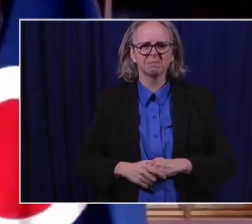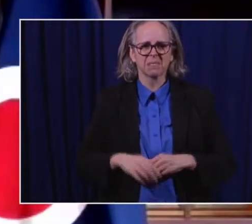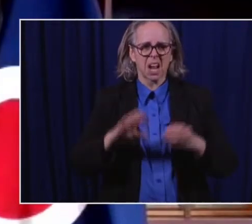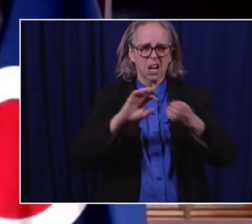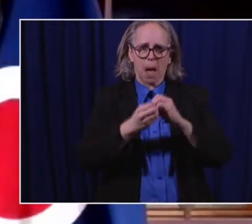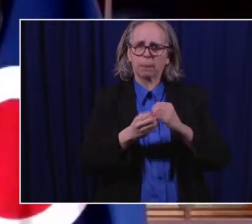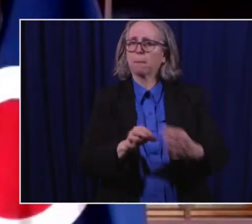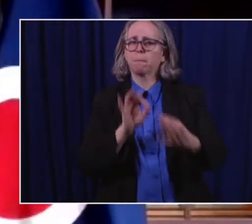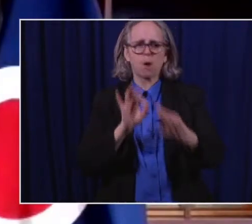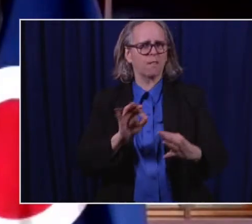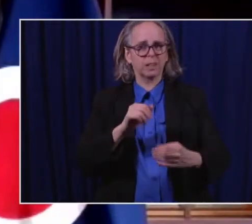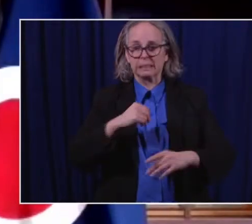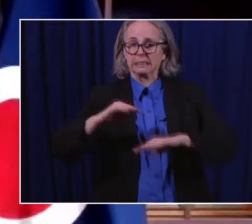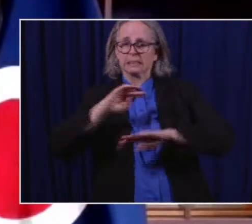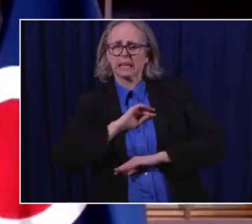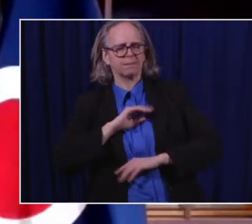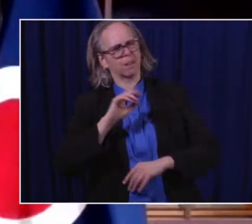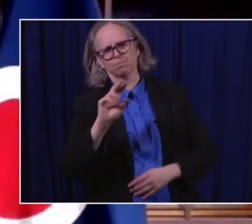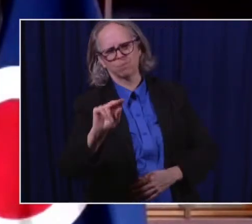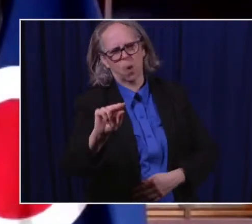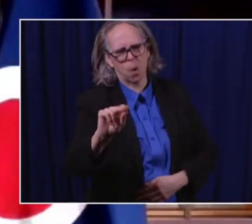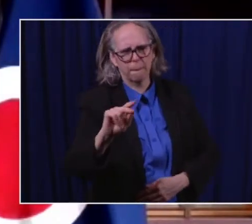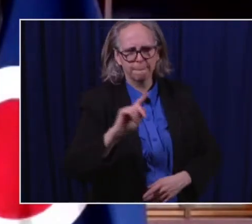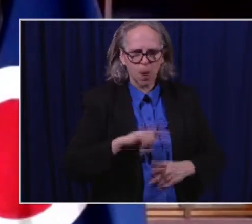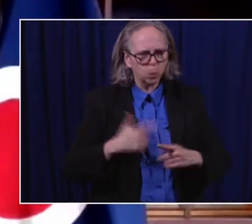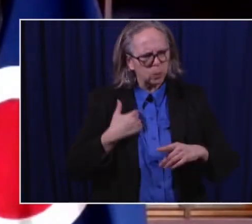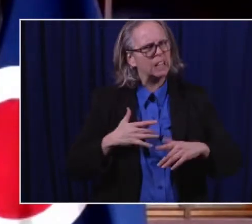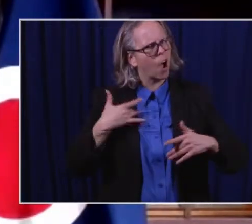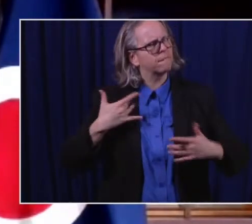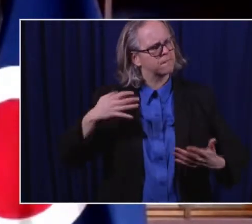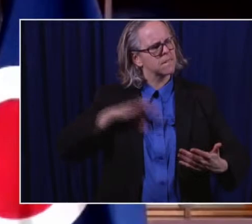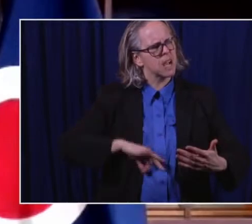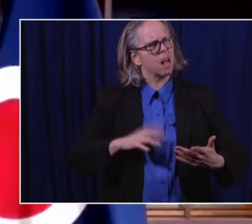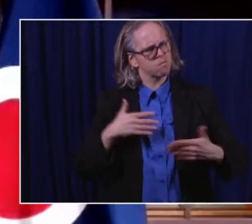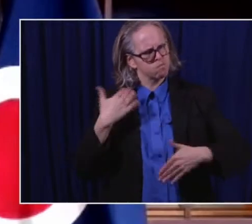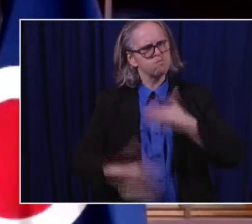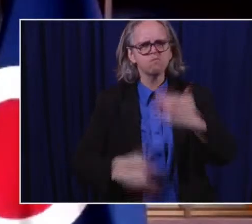compare quite favorably to some of the surrounding states.